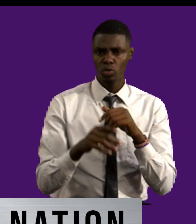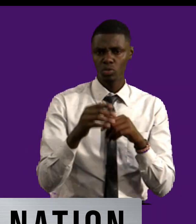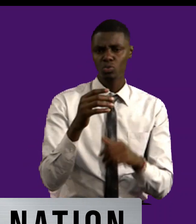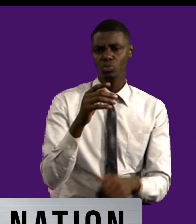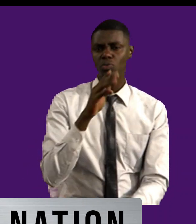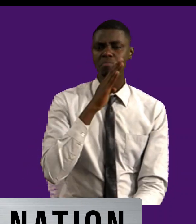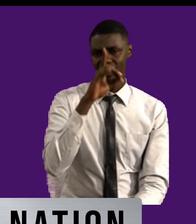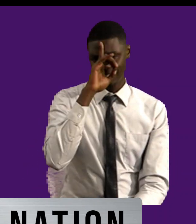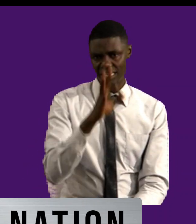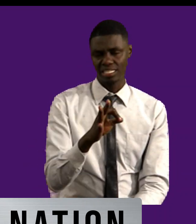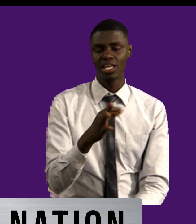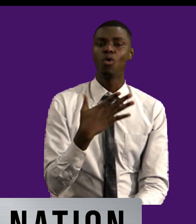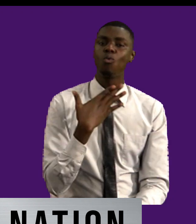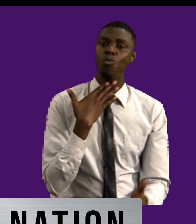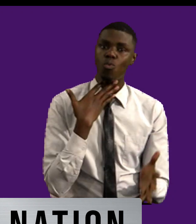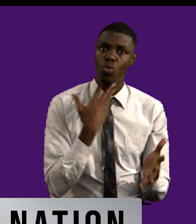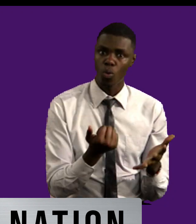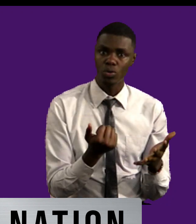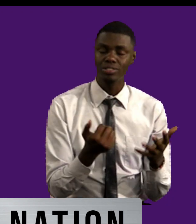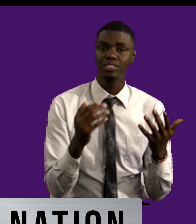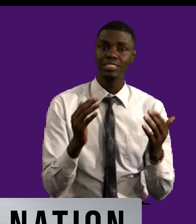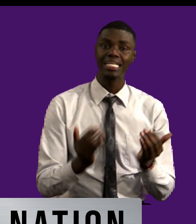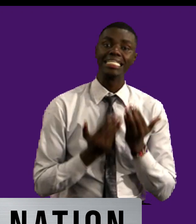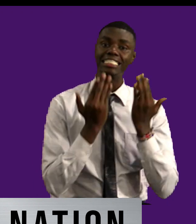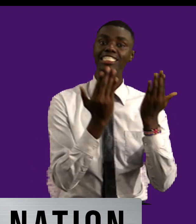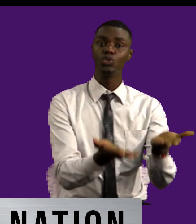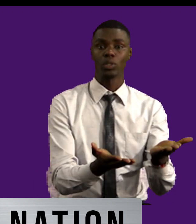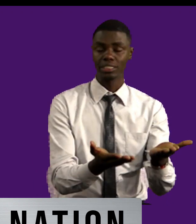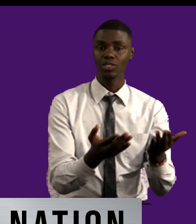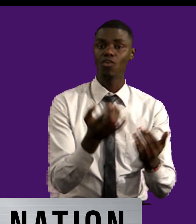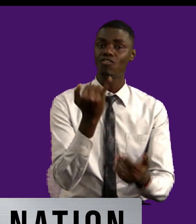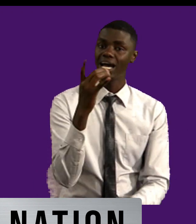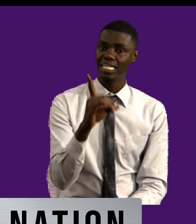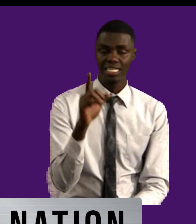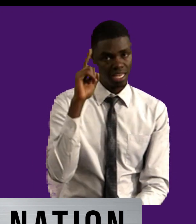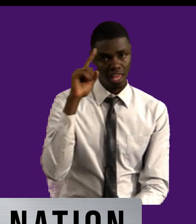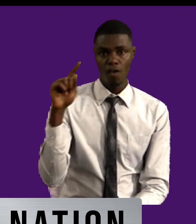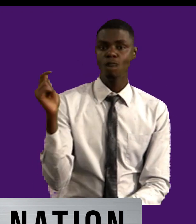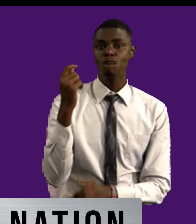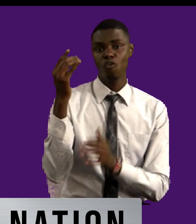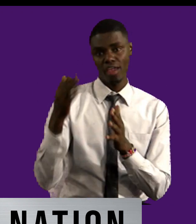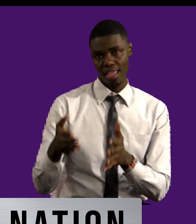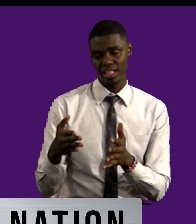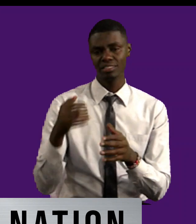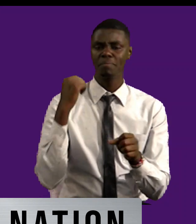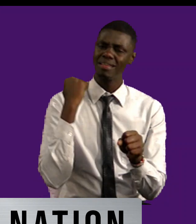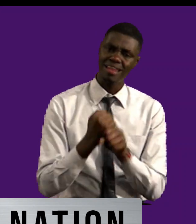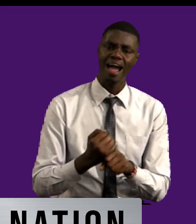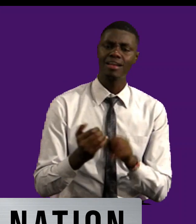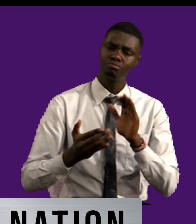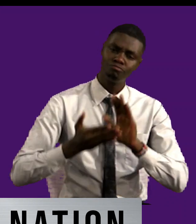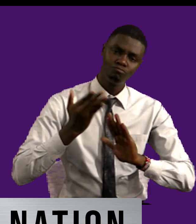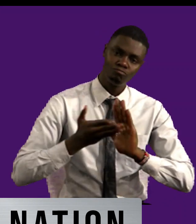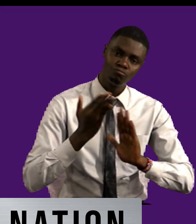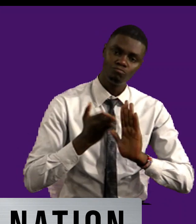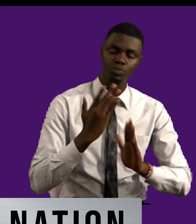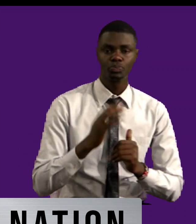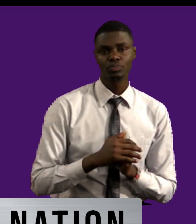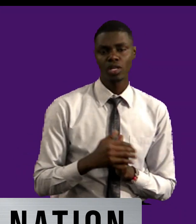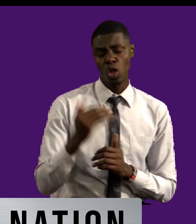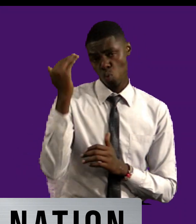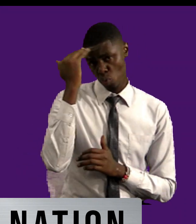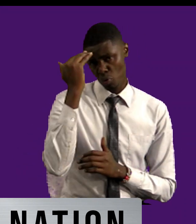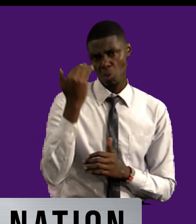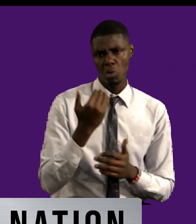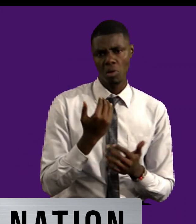serious when we say we want issuance of IDs for Kenyans be done on time. We know